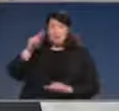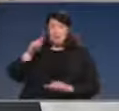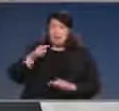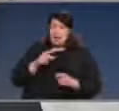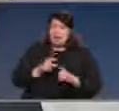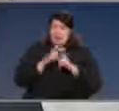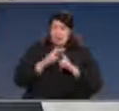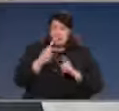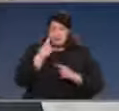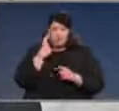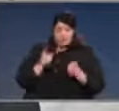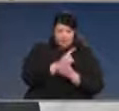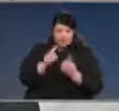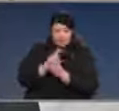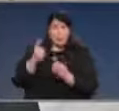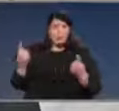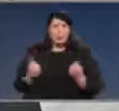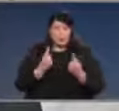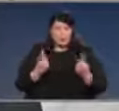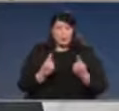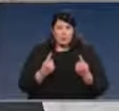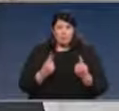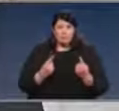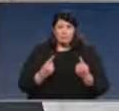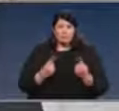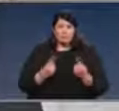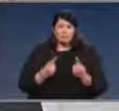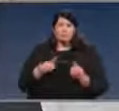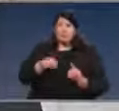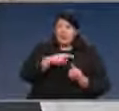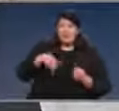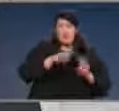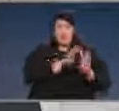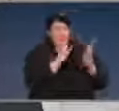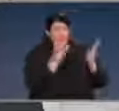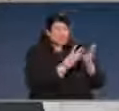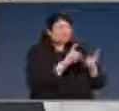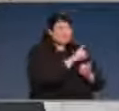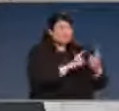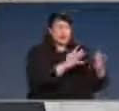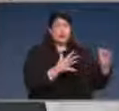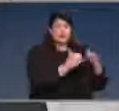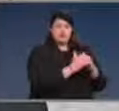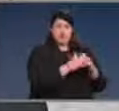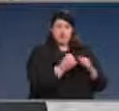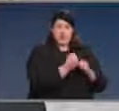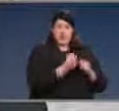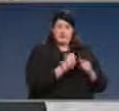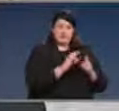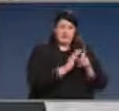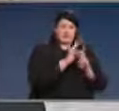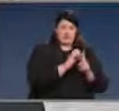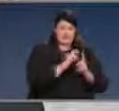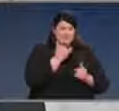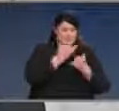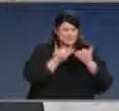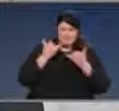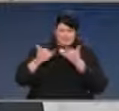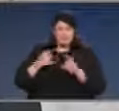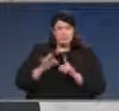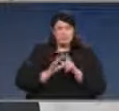that is the crucial component that we need to stress, and everyone at National Cabinet agreed to that. The second component is to